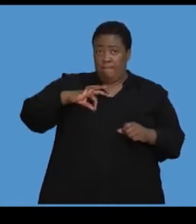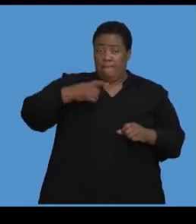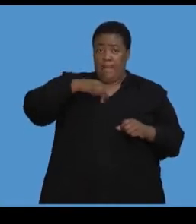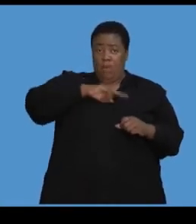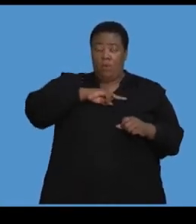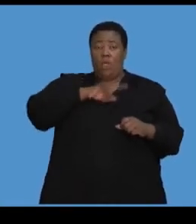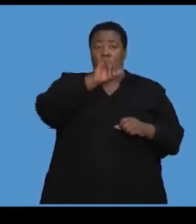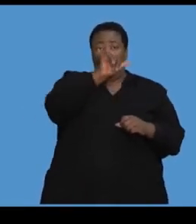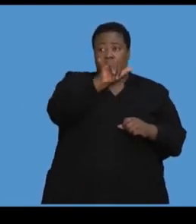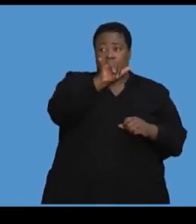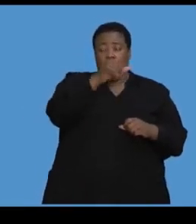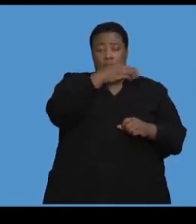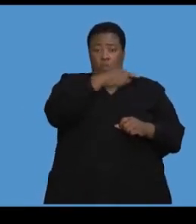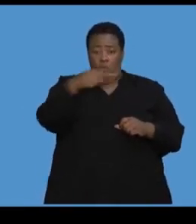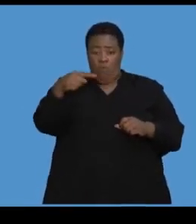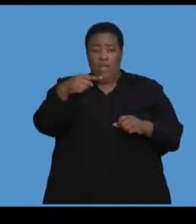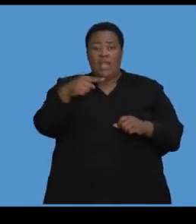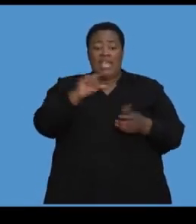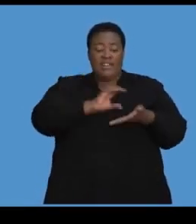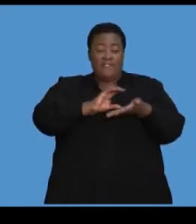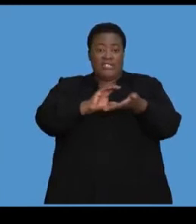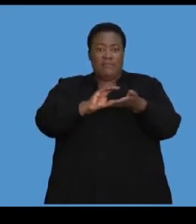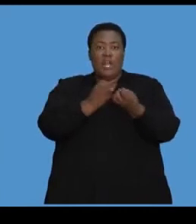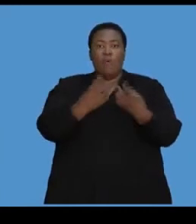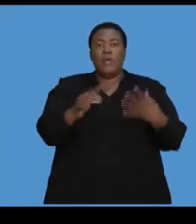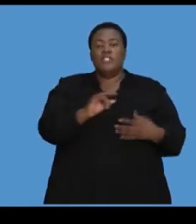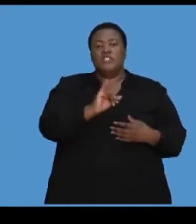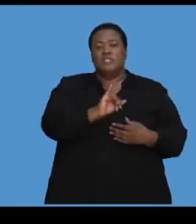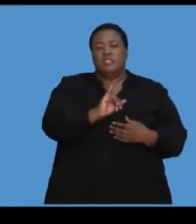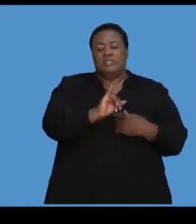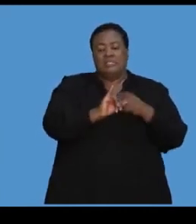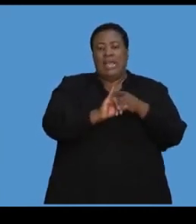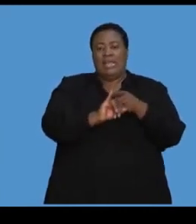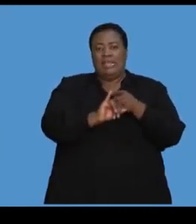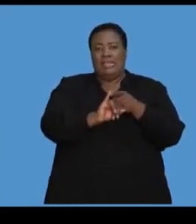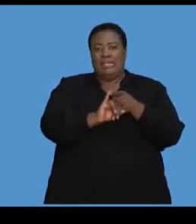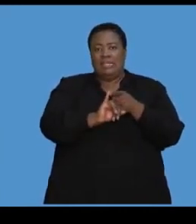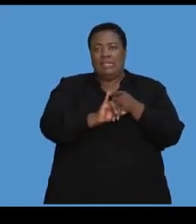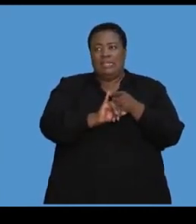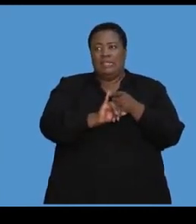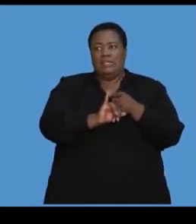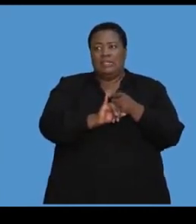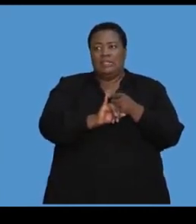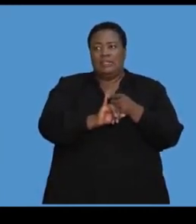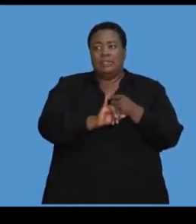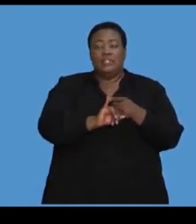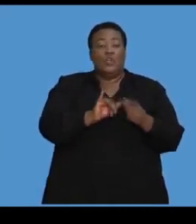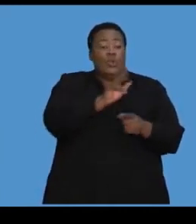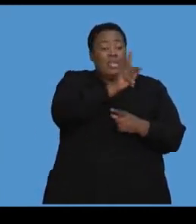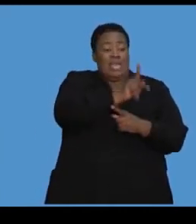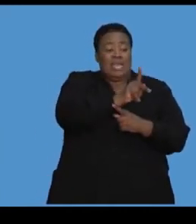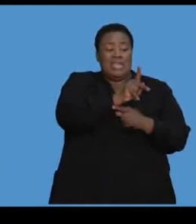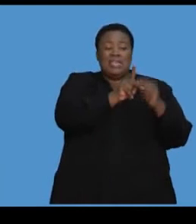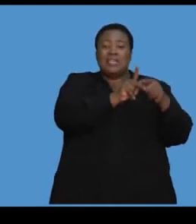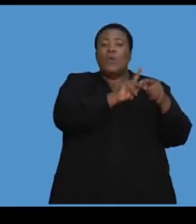over our investment I there. So we are going to say y over I there, which is, it's k, our multiplier there.